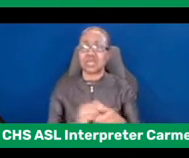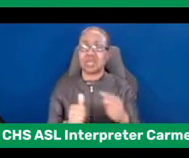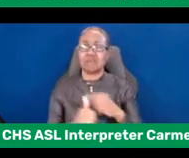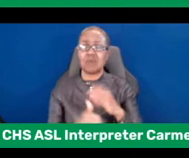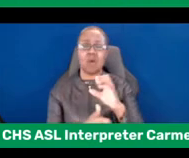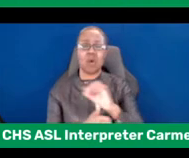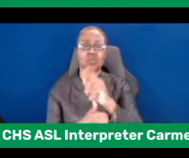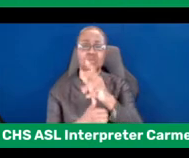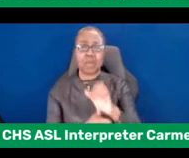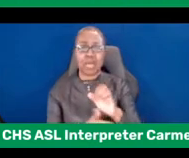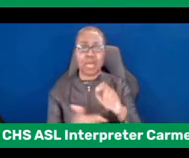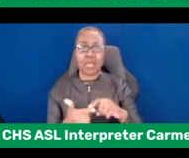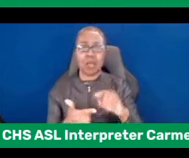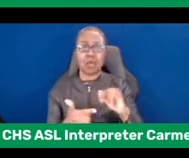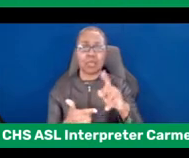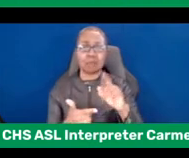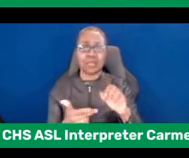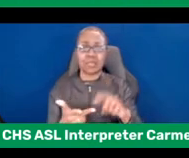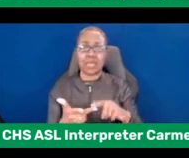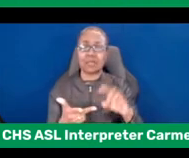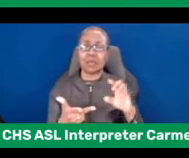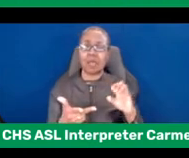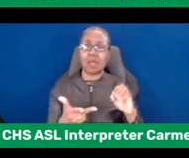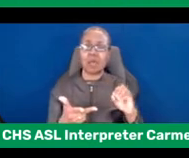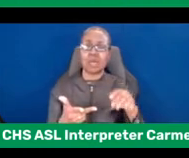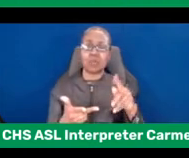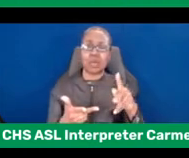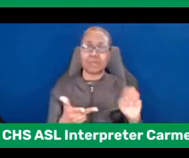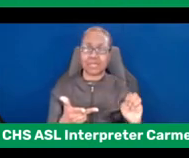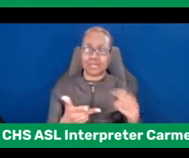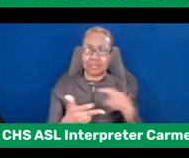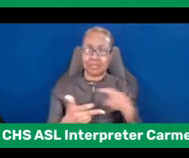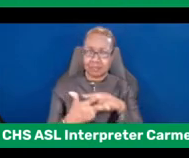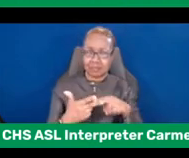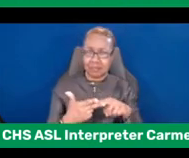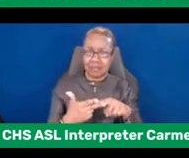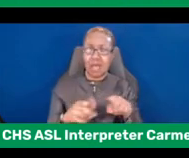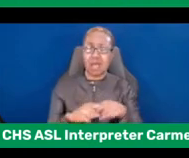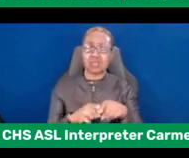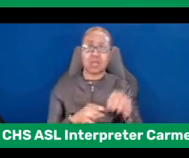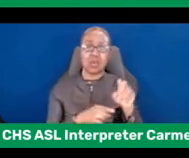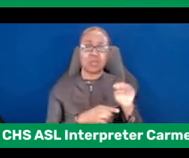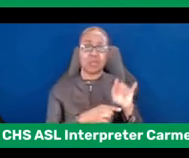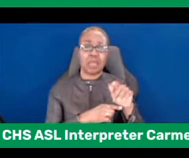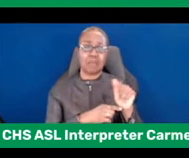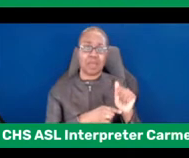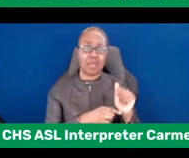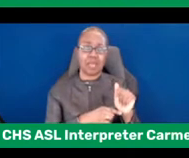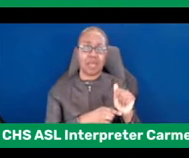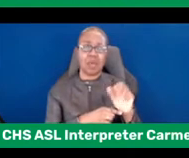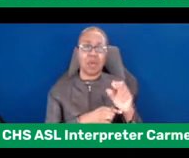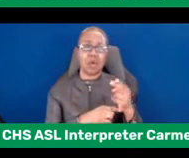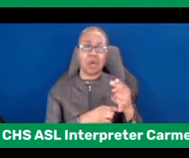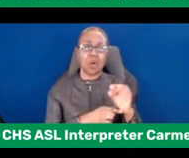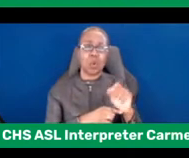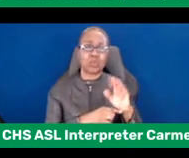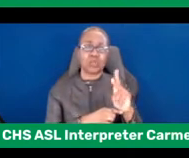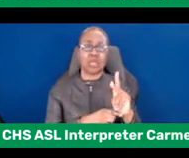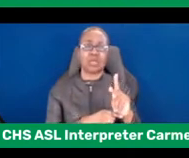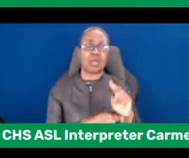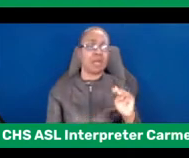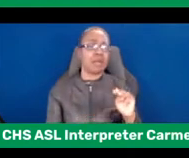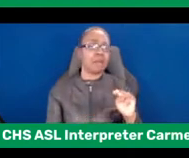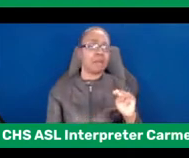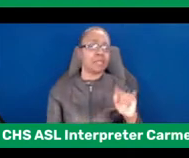and Potawatomi, and also the Miamia, the Inoka, the Ho-Chunk, the Menominee,